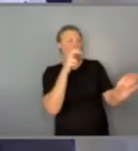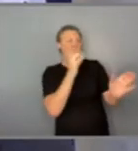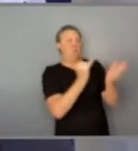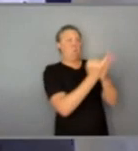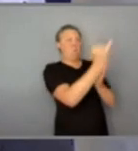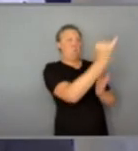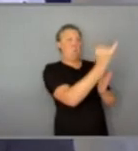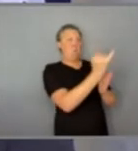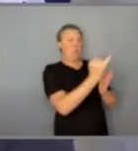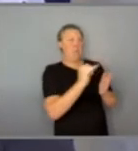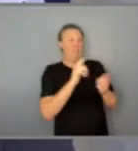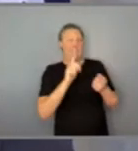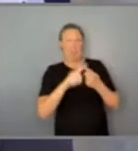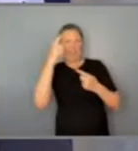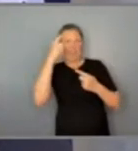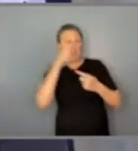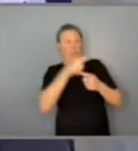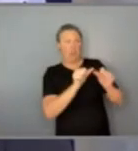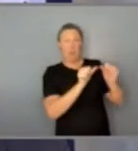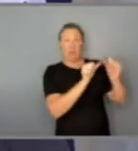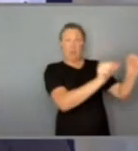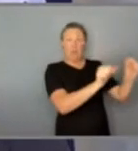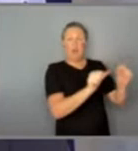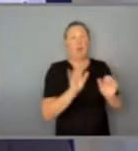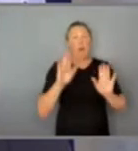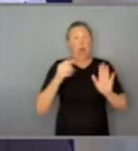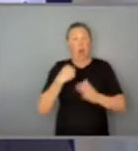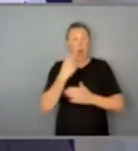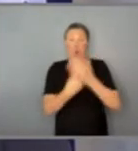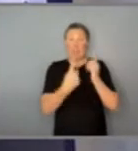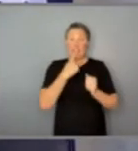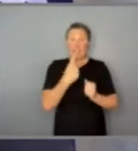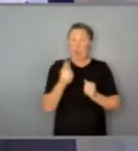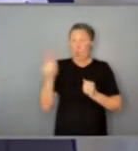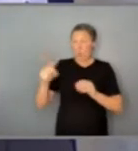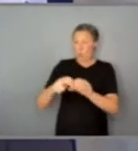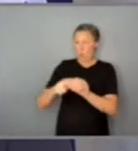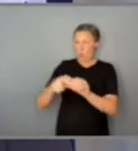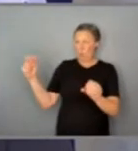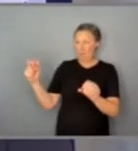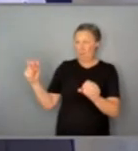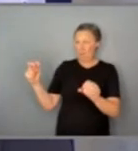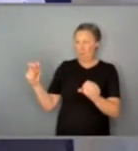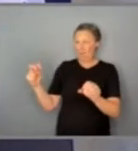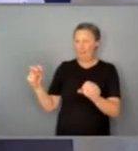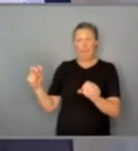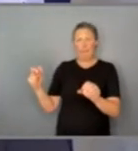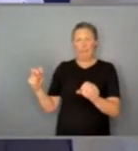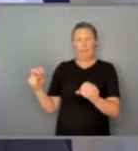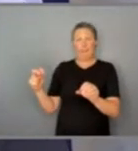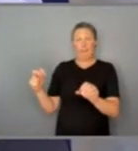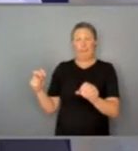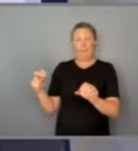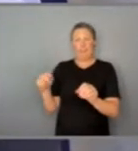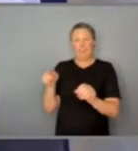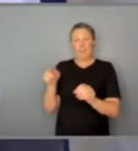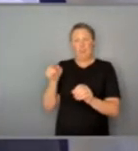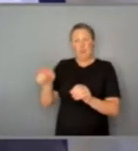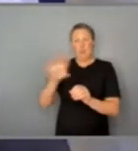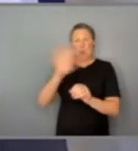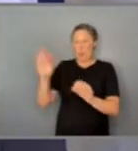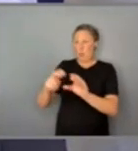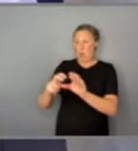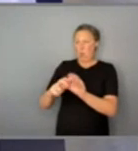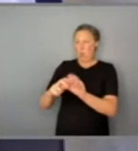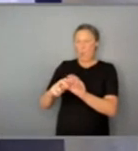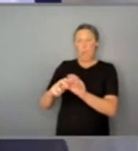as something they're not. And I'm calling it out. This is not an independent movement. This is a political party. And it's funded by